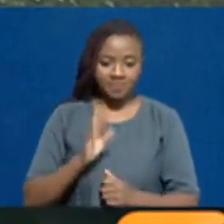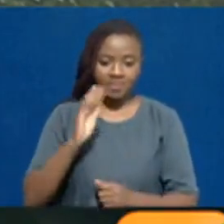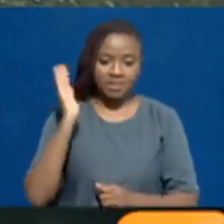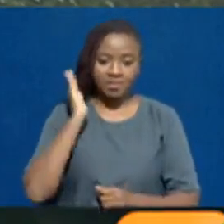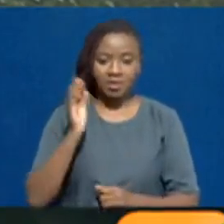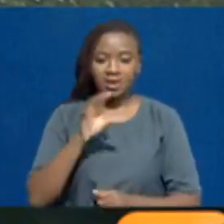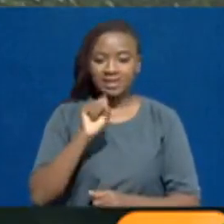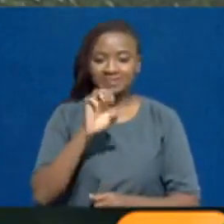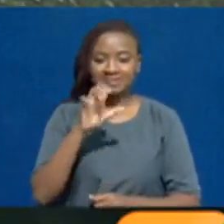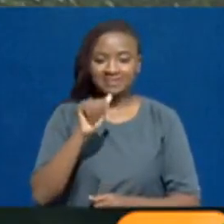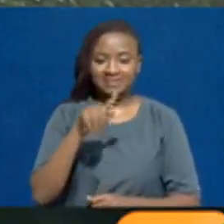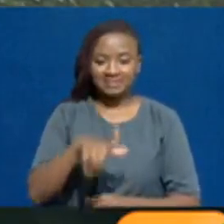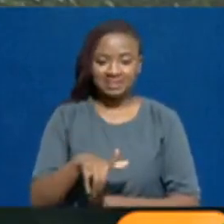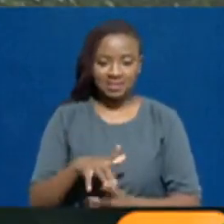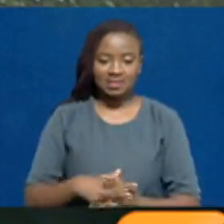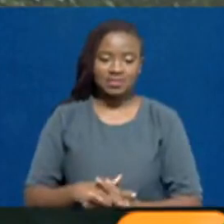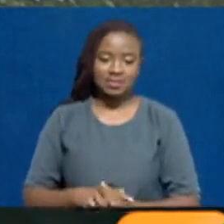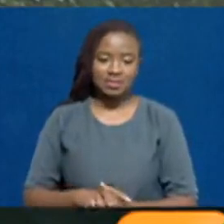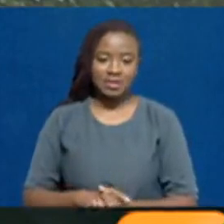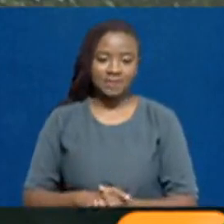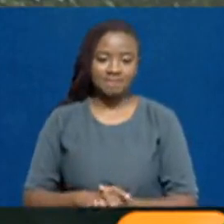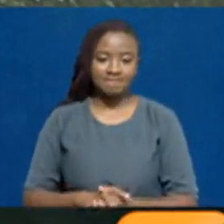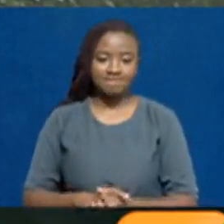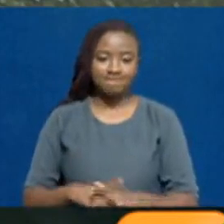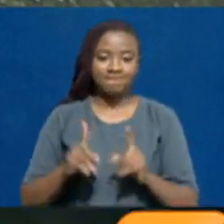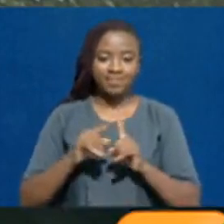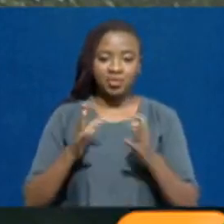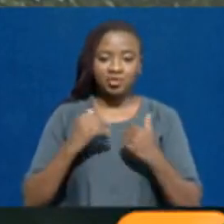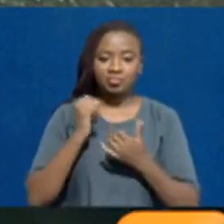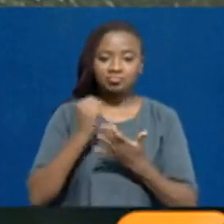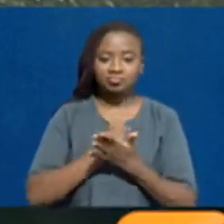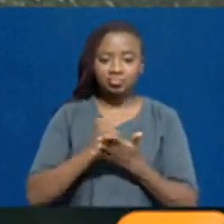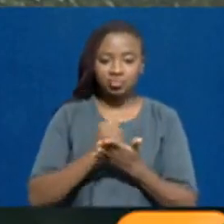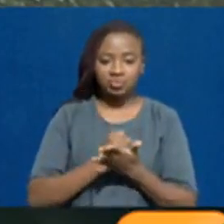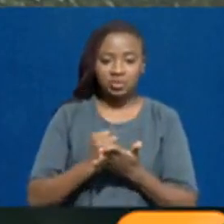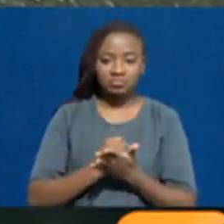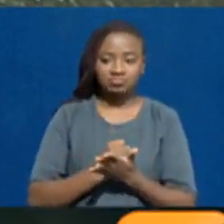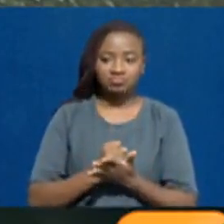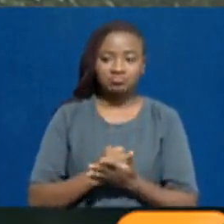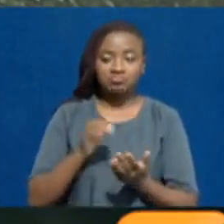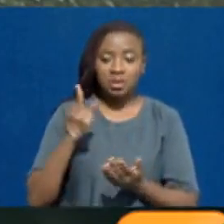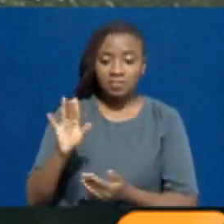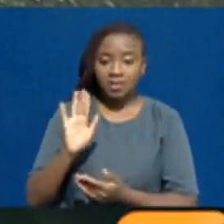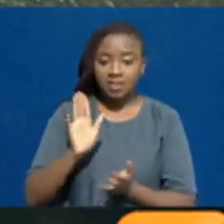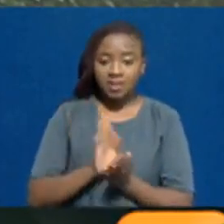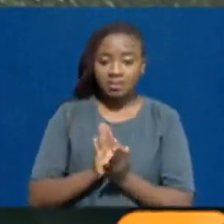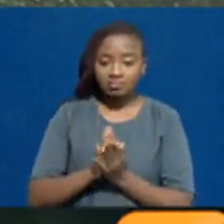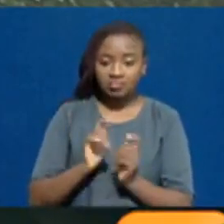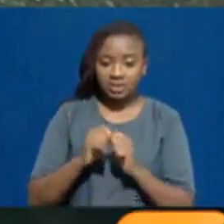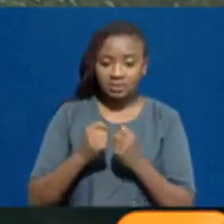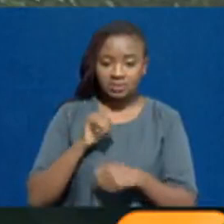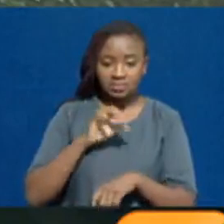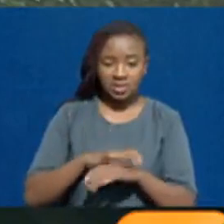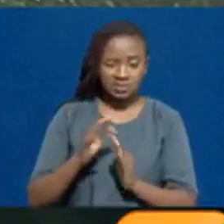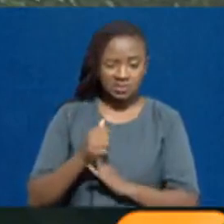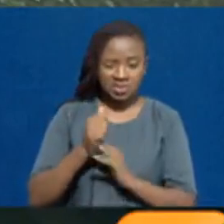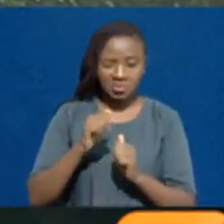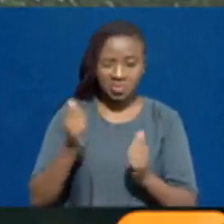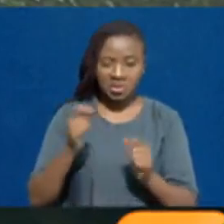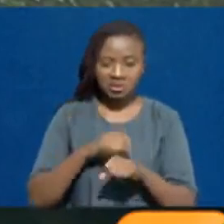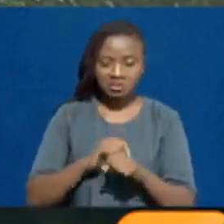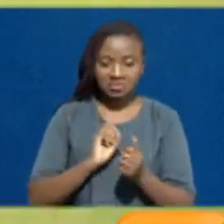log on log leaders, Posta Rangers and Gor Mahia. Now the Bankers took an early lead in the 12th minute